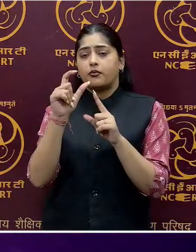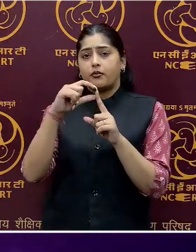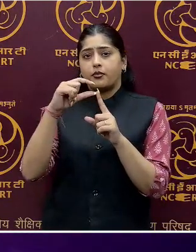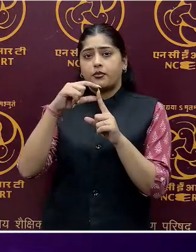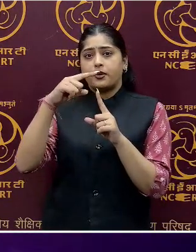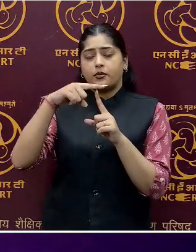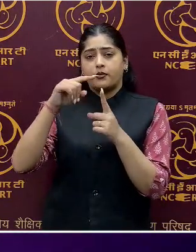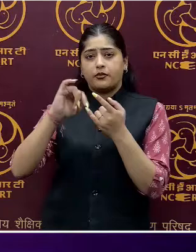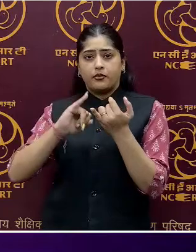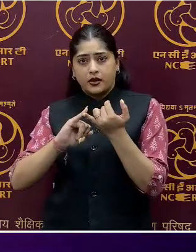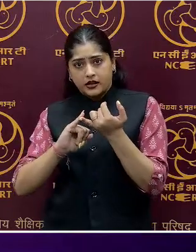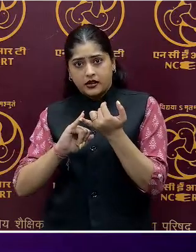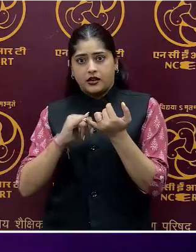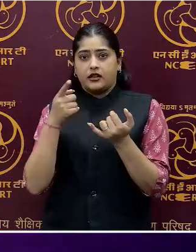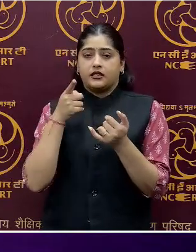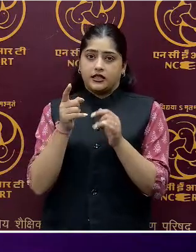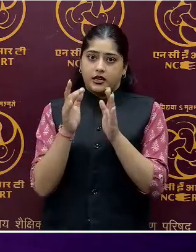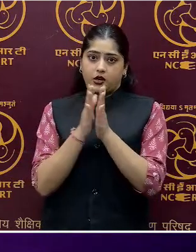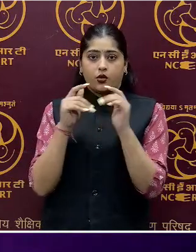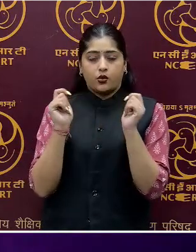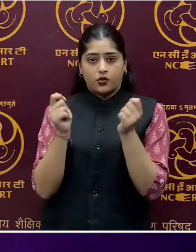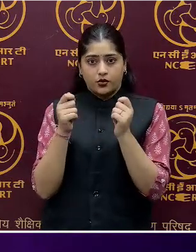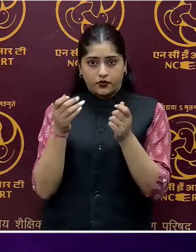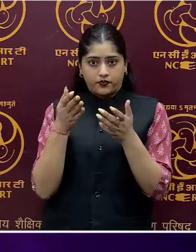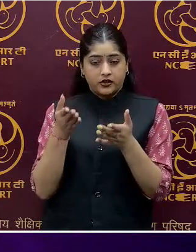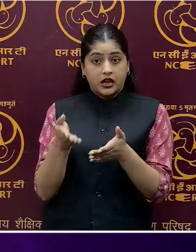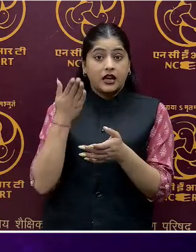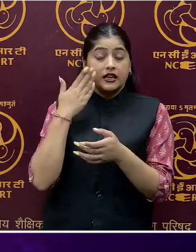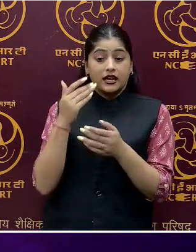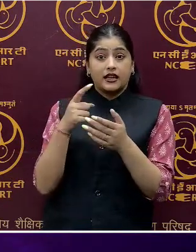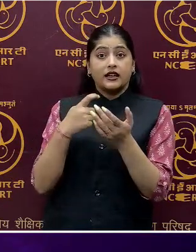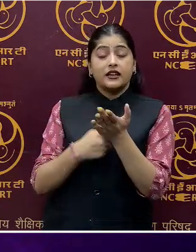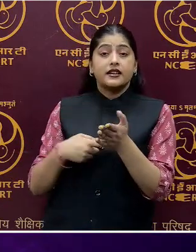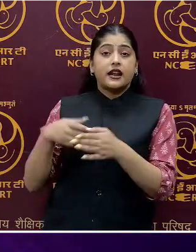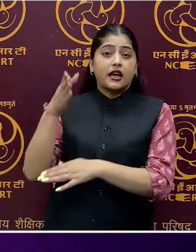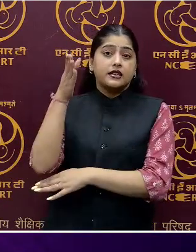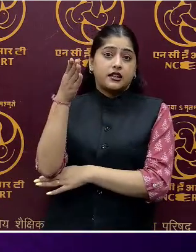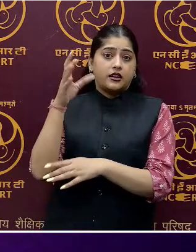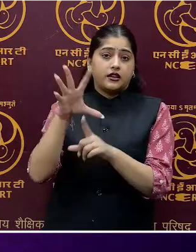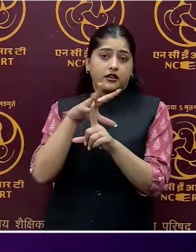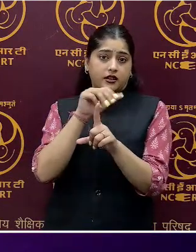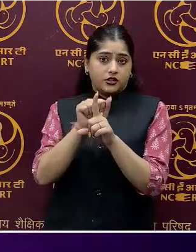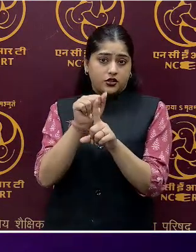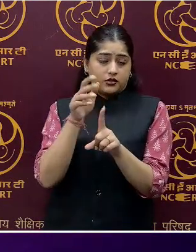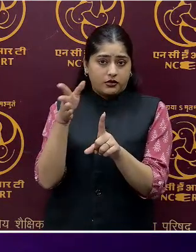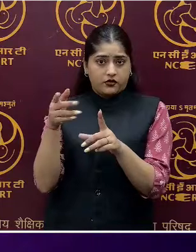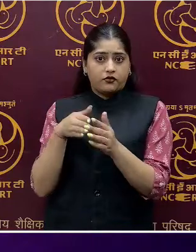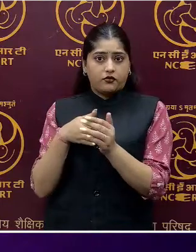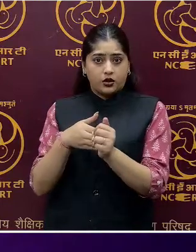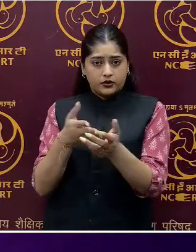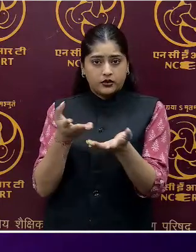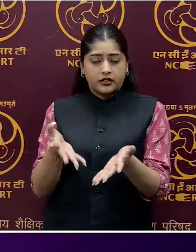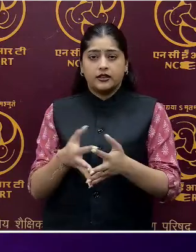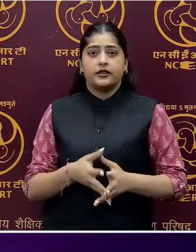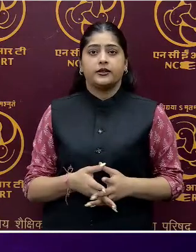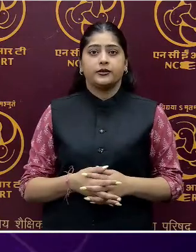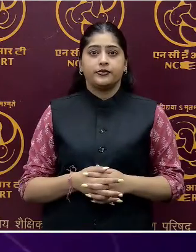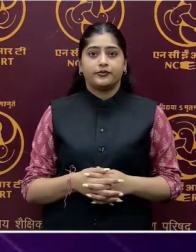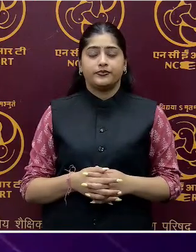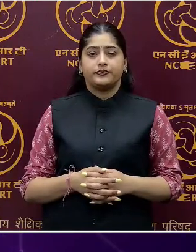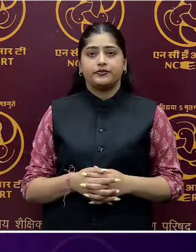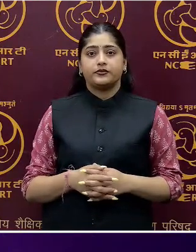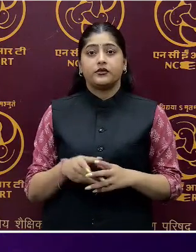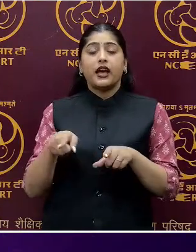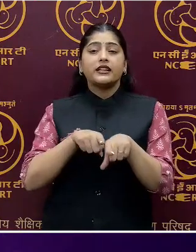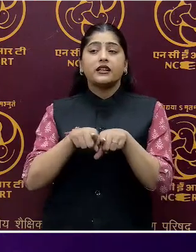the Rajasthan. So puppets also are the main part of the Rajasthani culture. Travel. Most of the students talked about where they